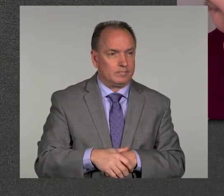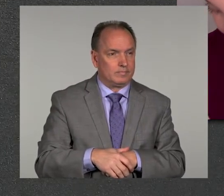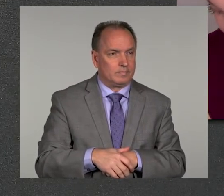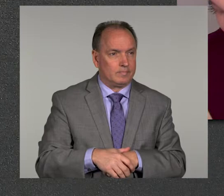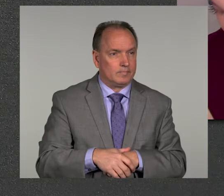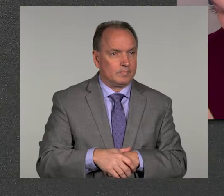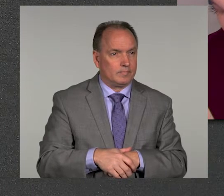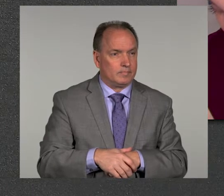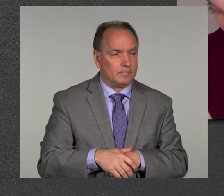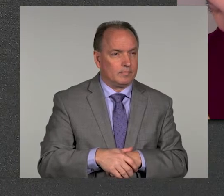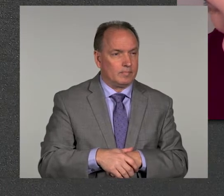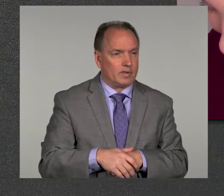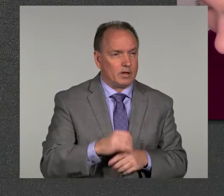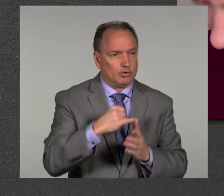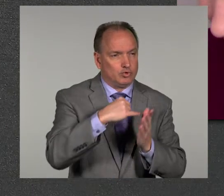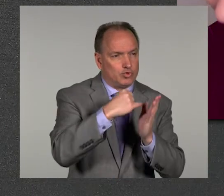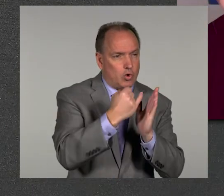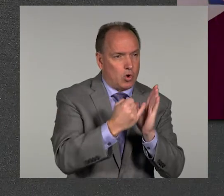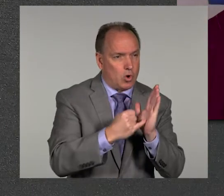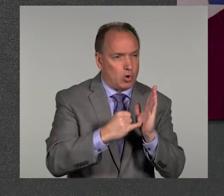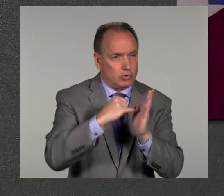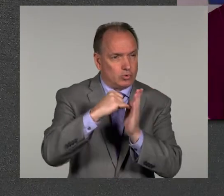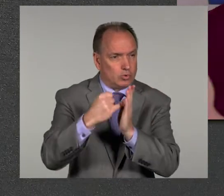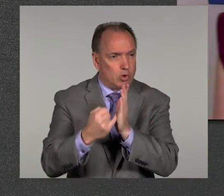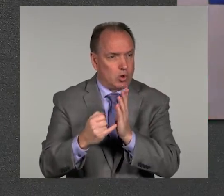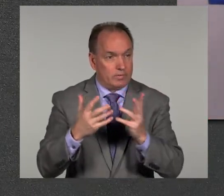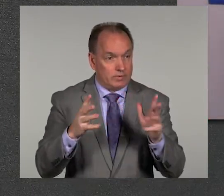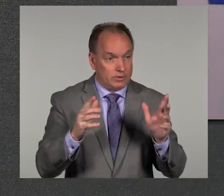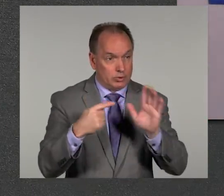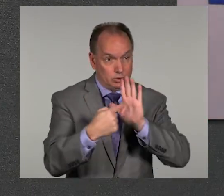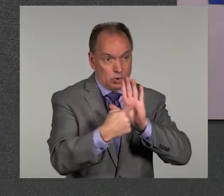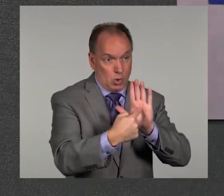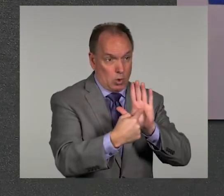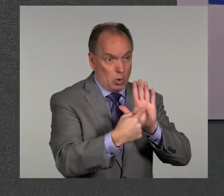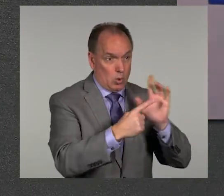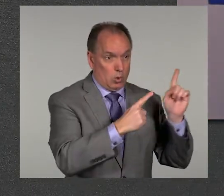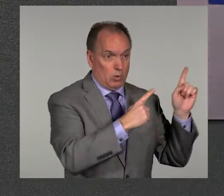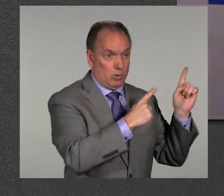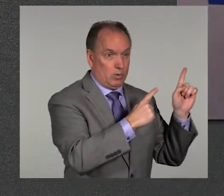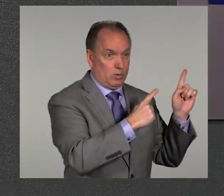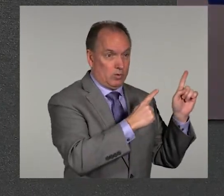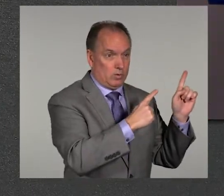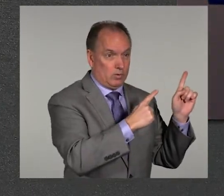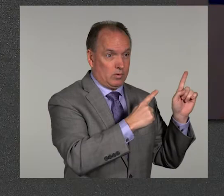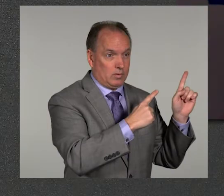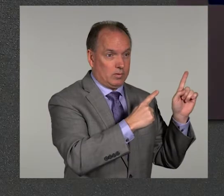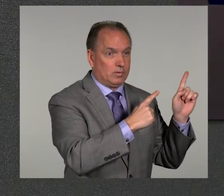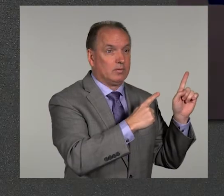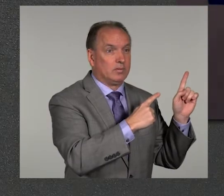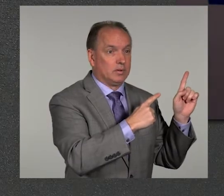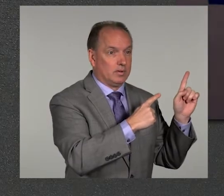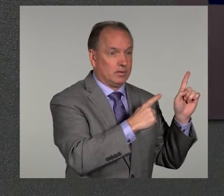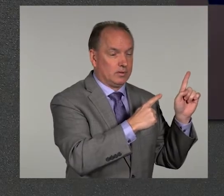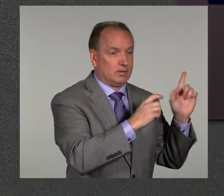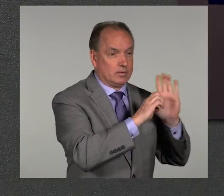rabbit. So I have his ears drawn. I'm gonna show you his ears.